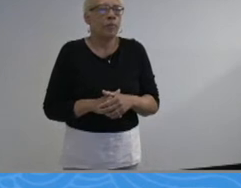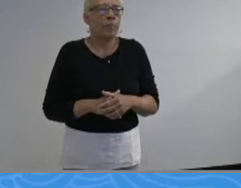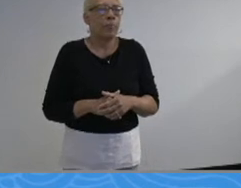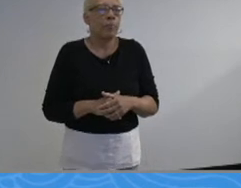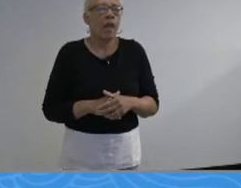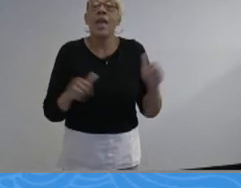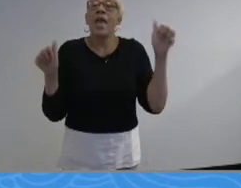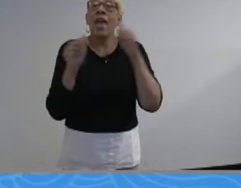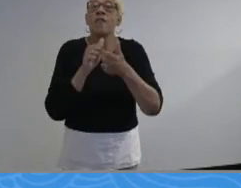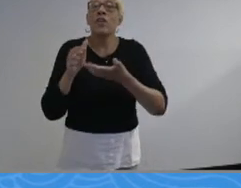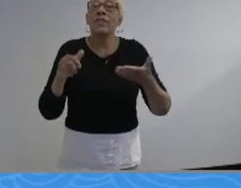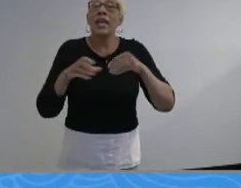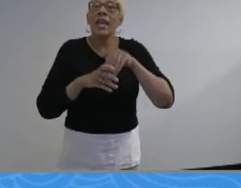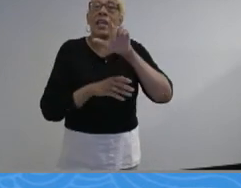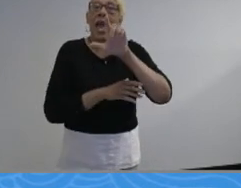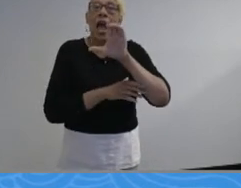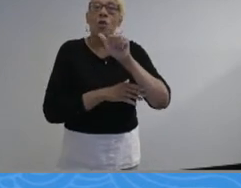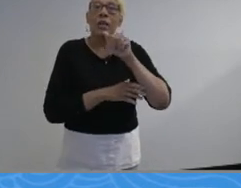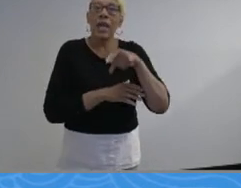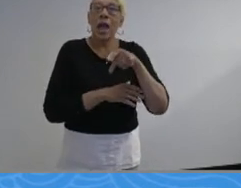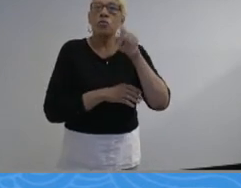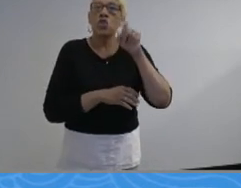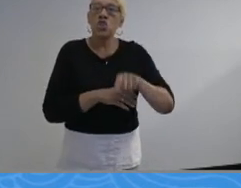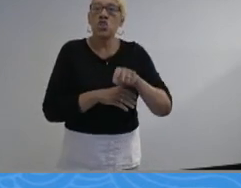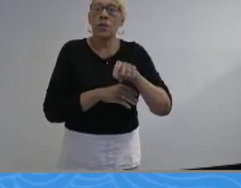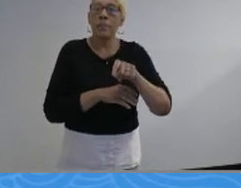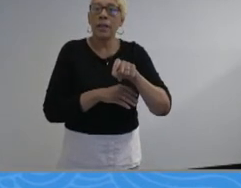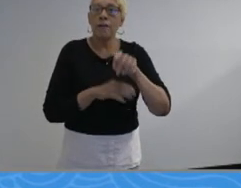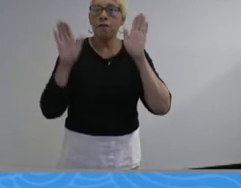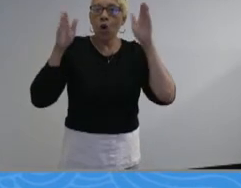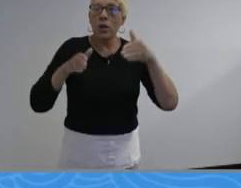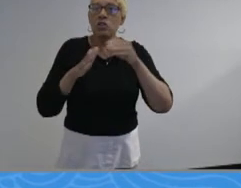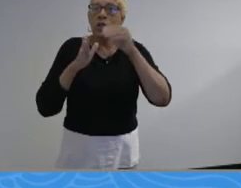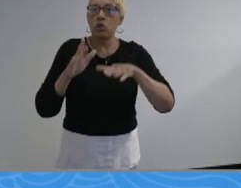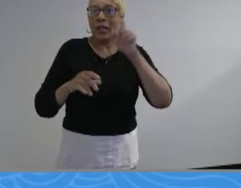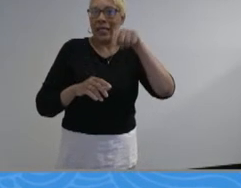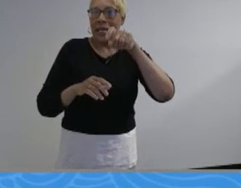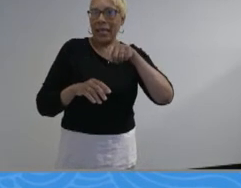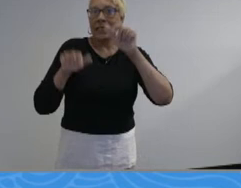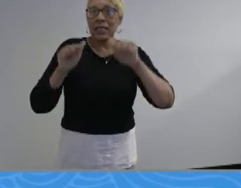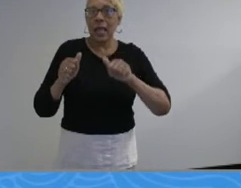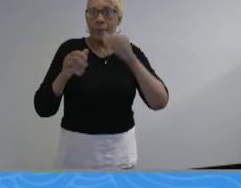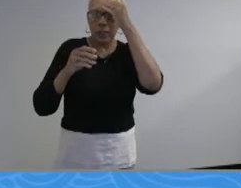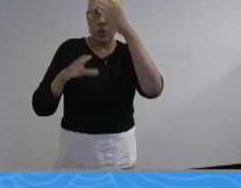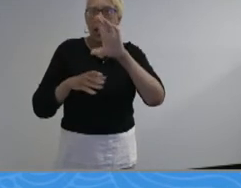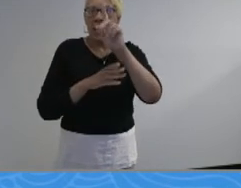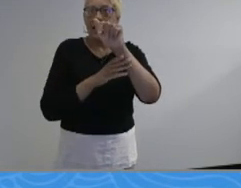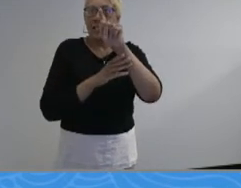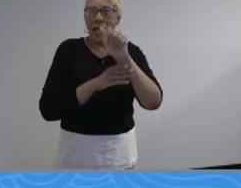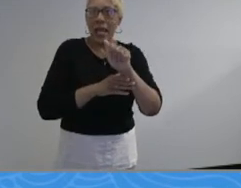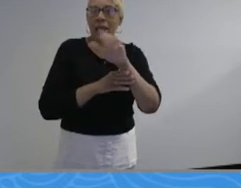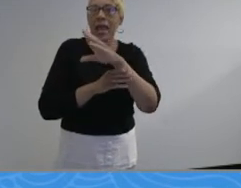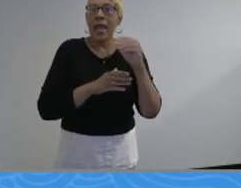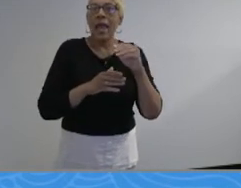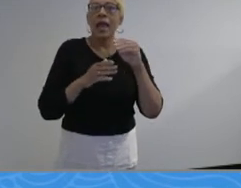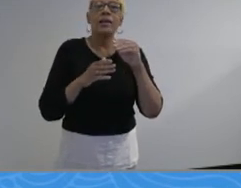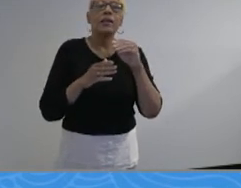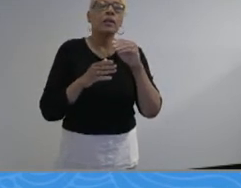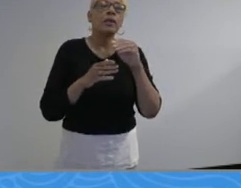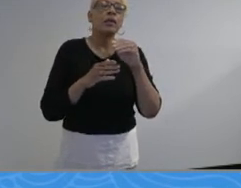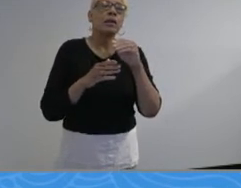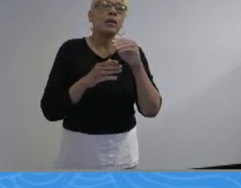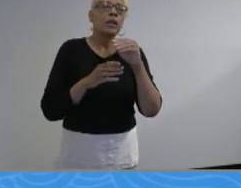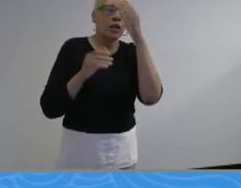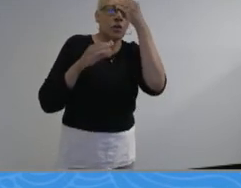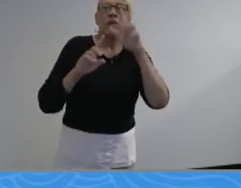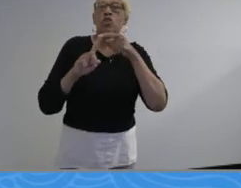So everything in the LCAP should really be driven by student needs, which can be based on data and or lived experiences of stakeholders. So